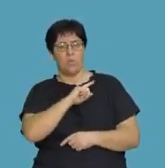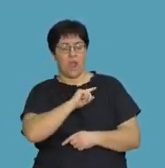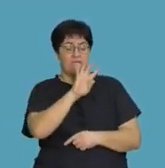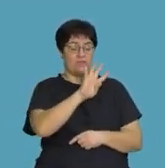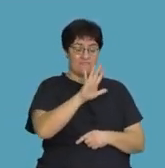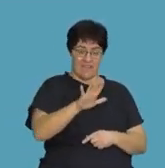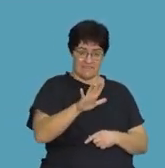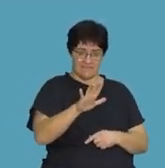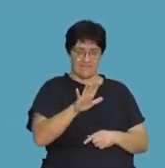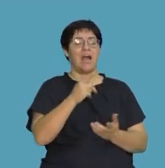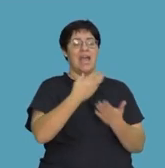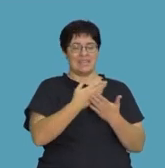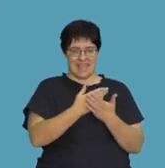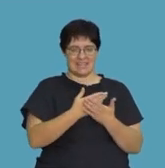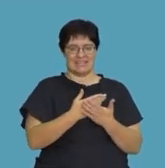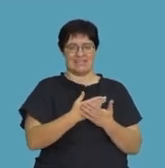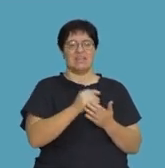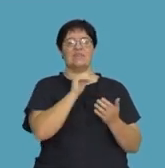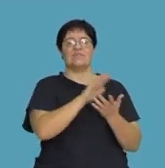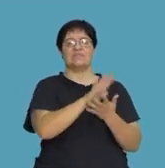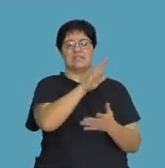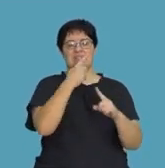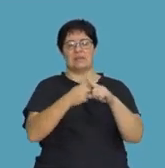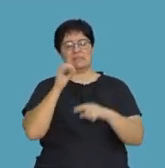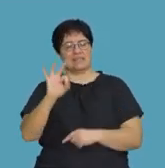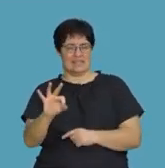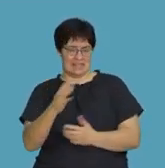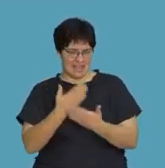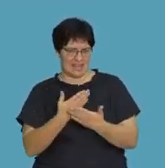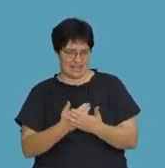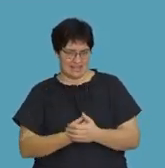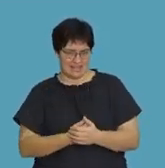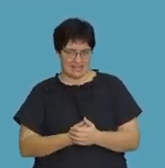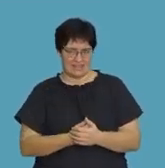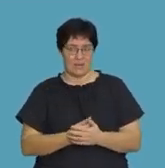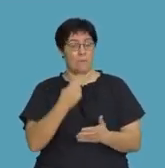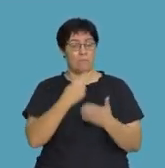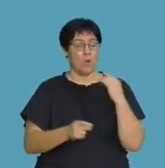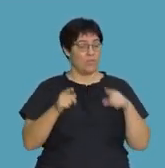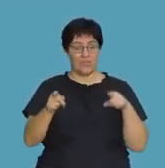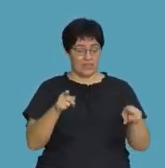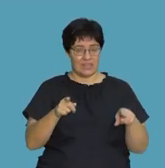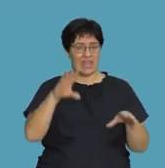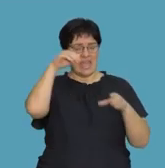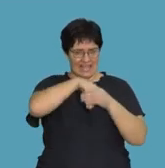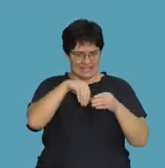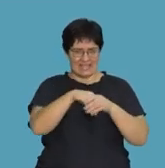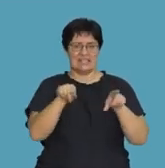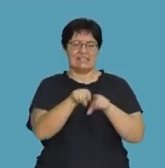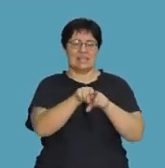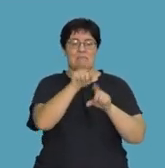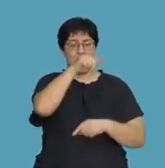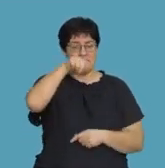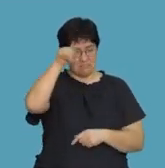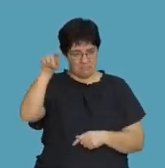my 45 here can be written as 15 times 3, right? And since both of them are inside the